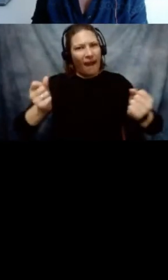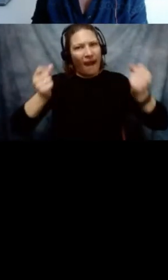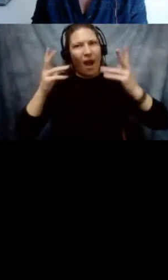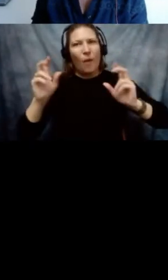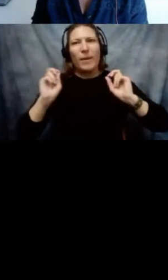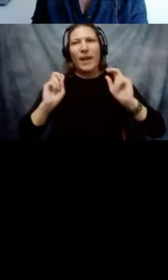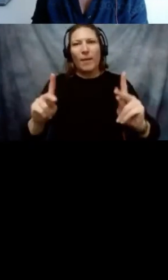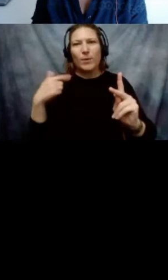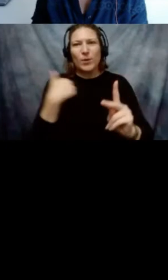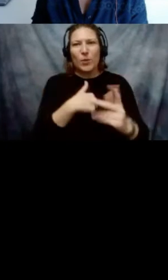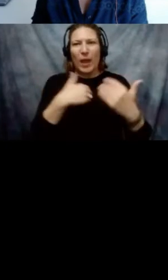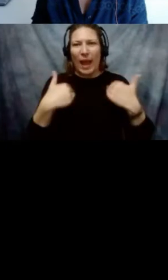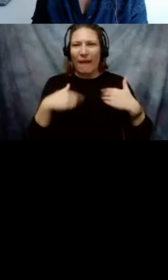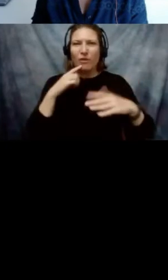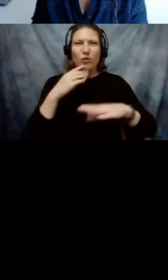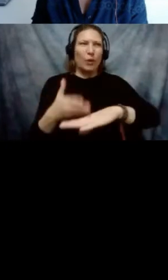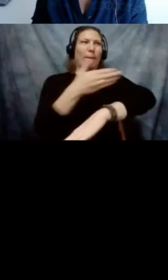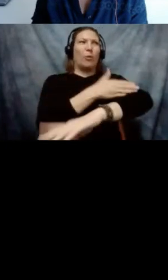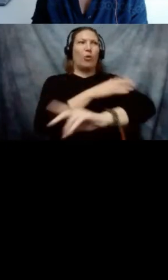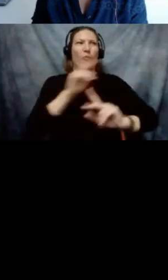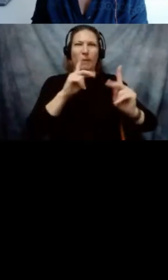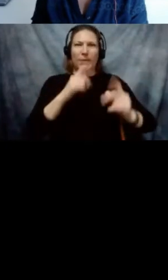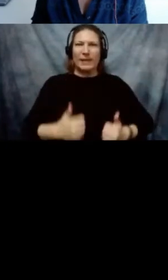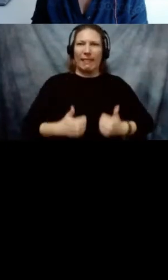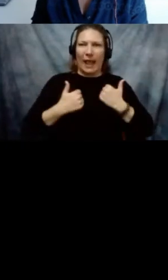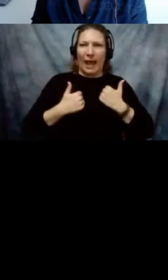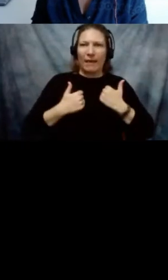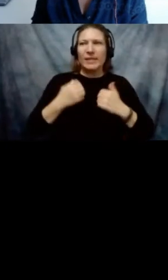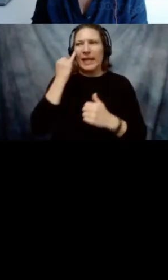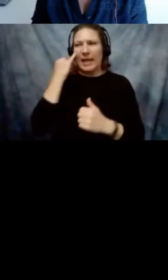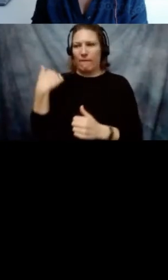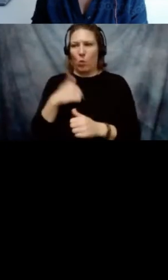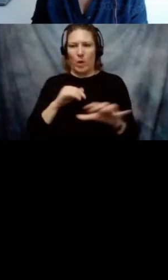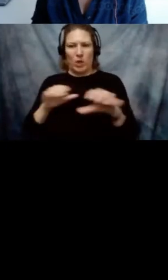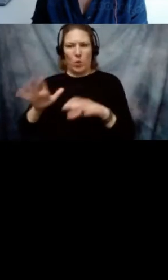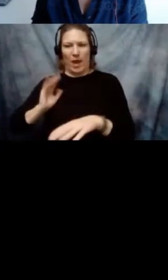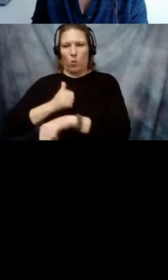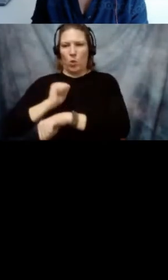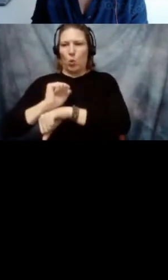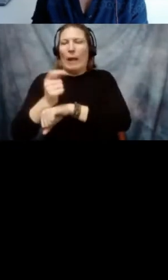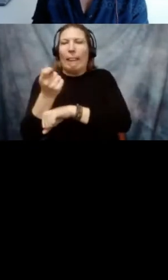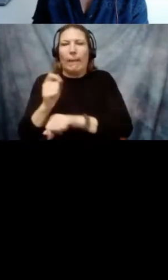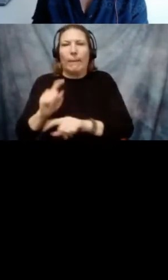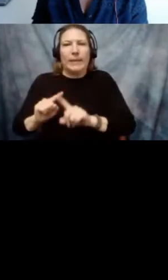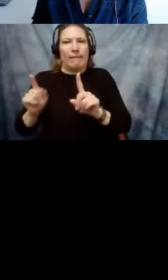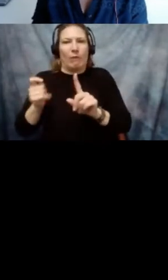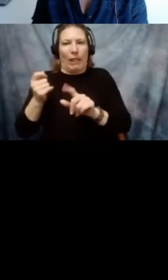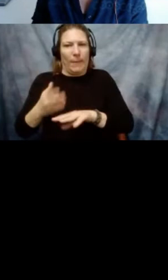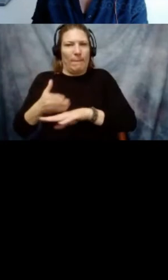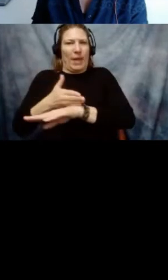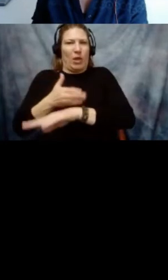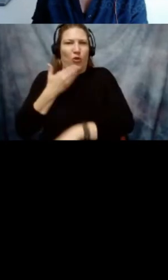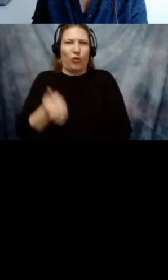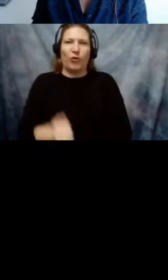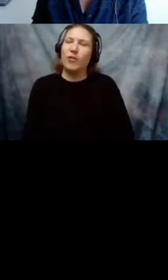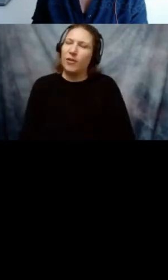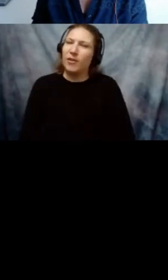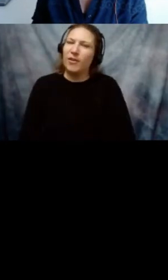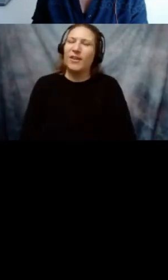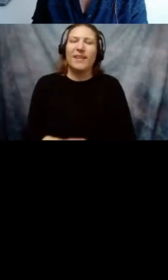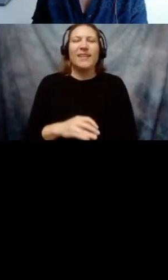better? So I hope you found that useful, and I think now we have hopefully some time for some